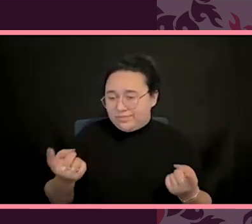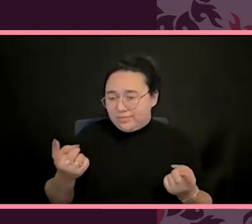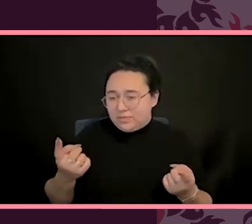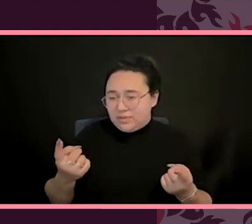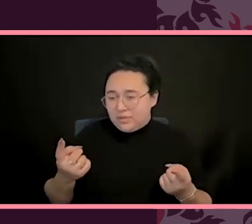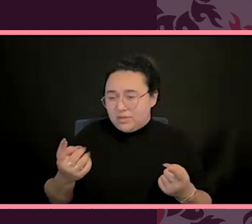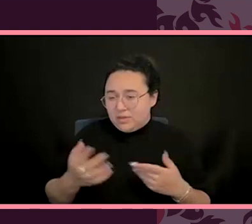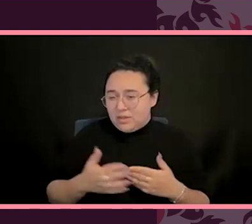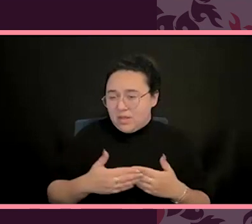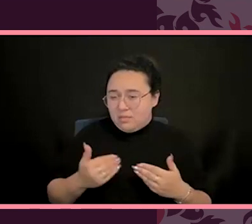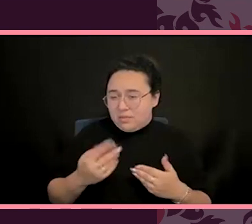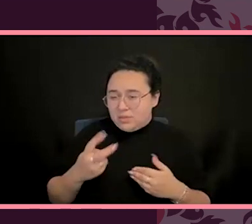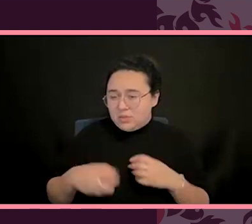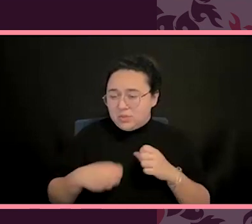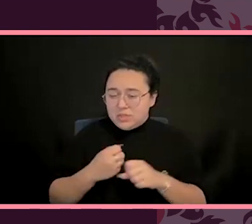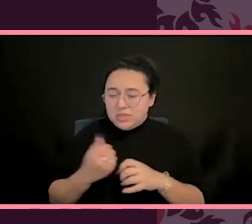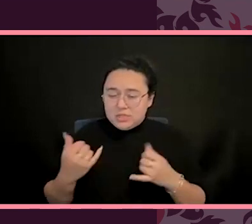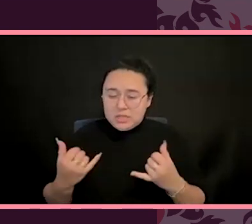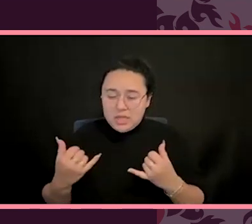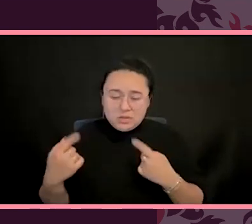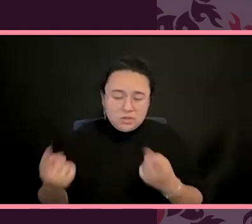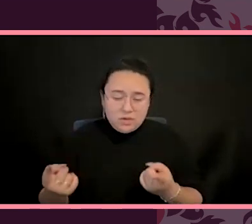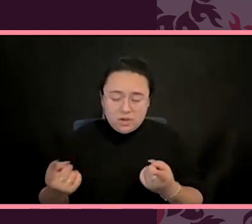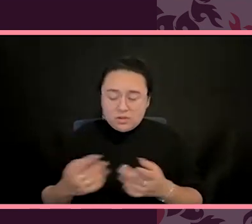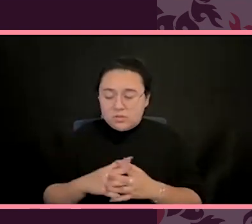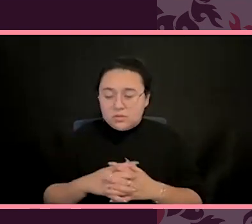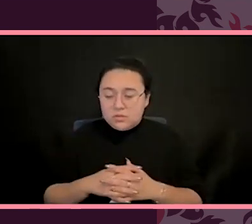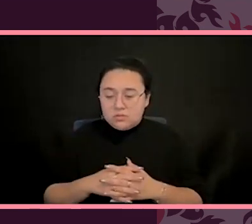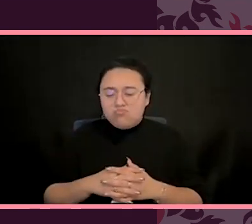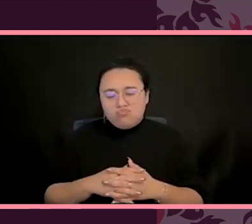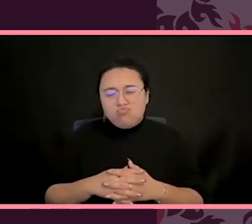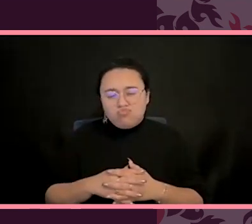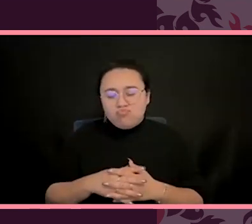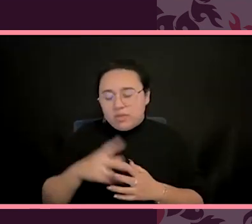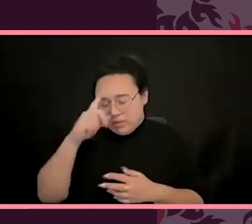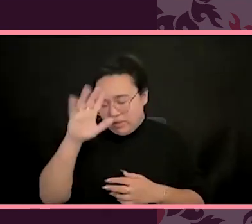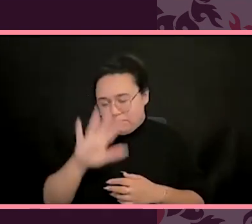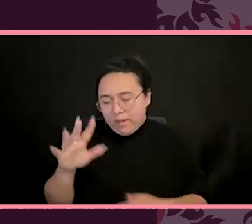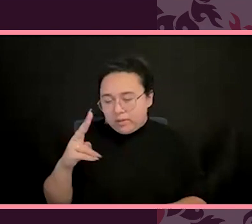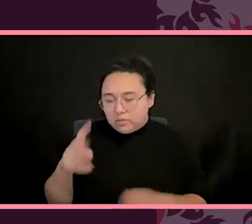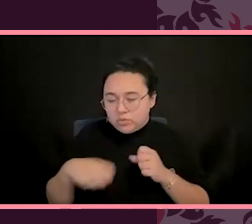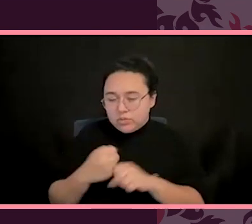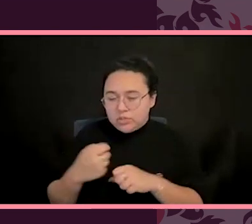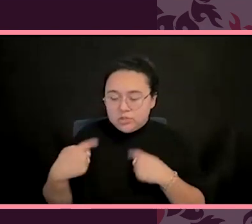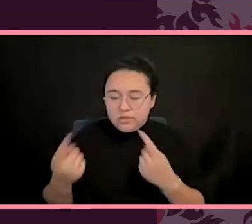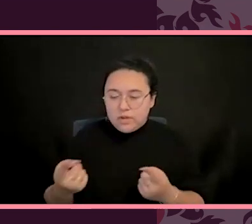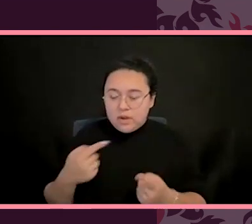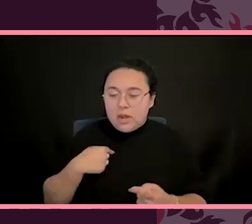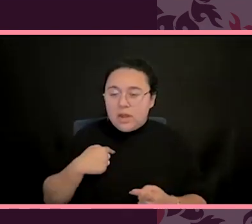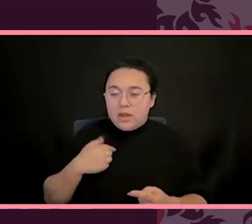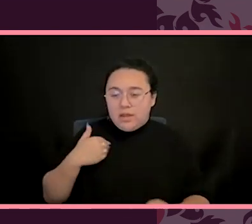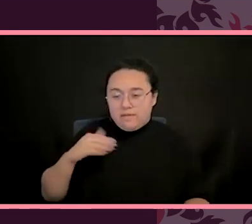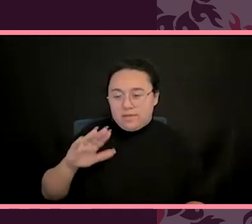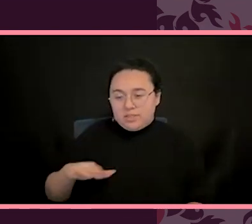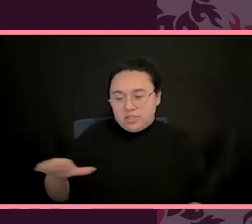on 2 years now. Yeah, I think going on 2 years now. And I have